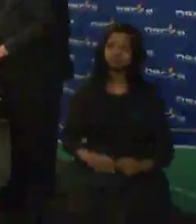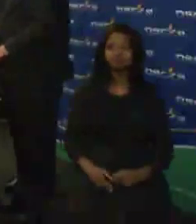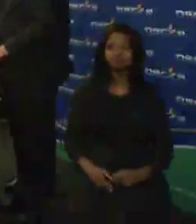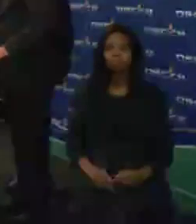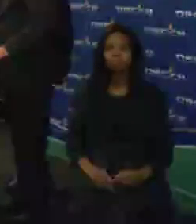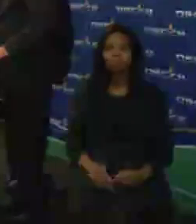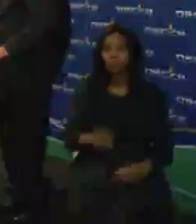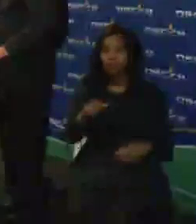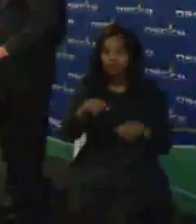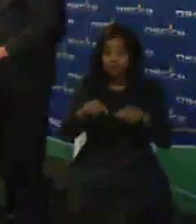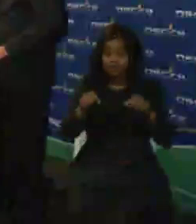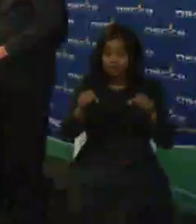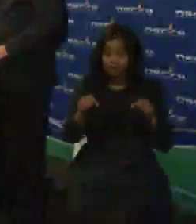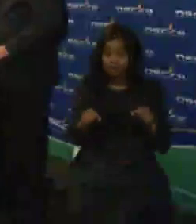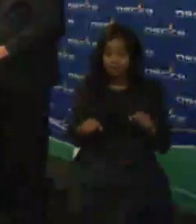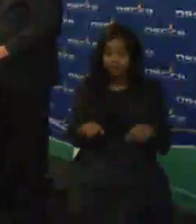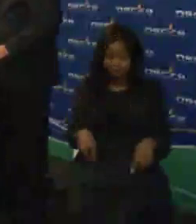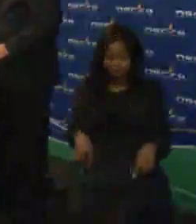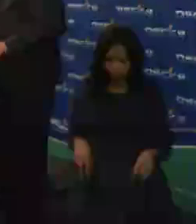Chair,